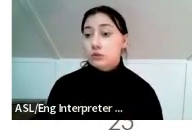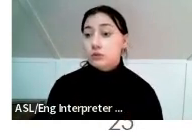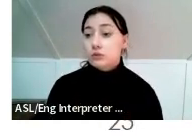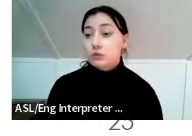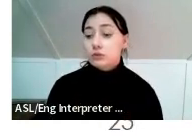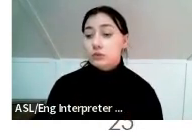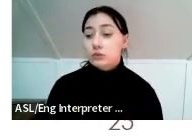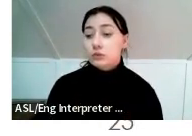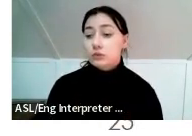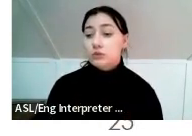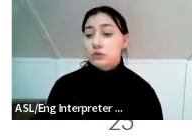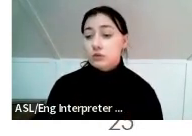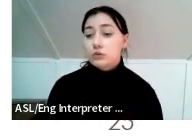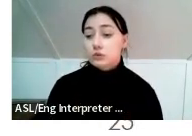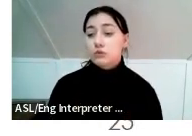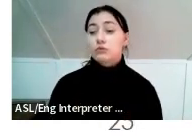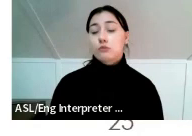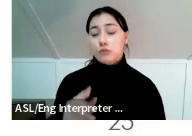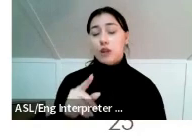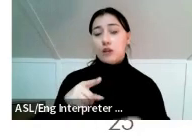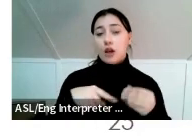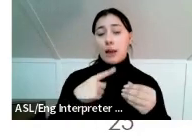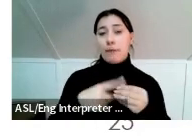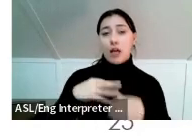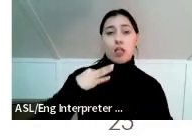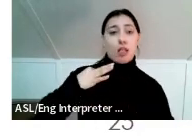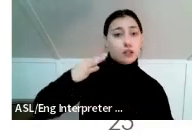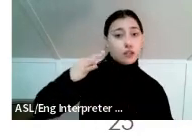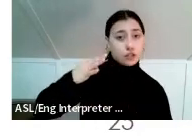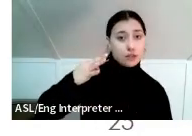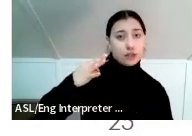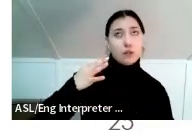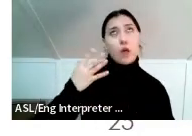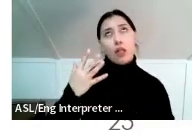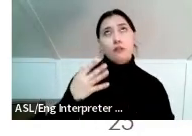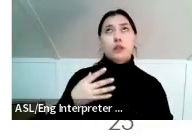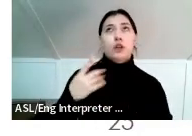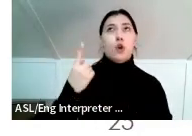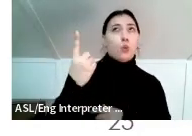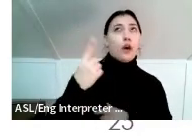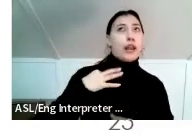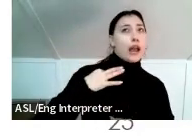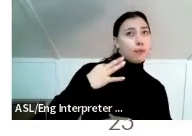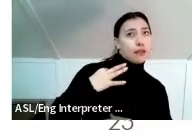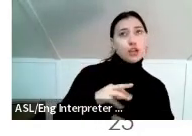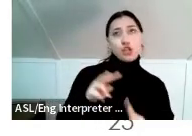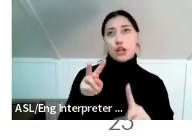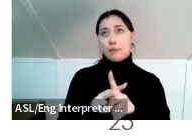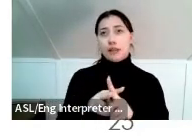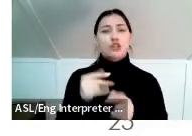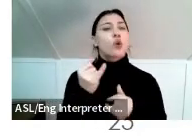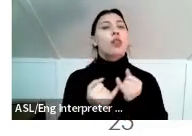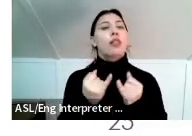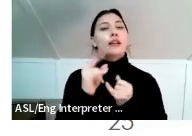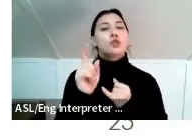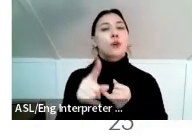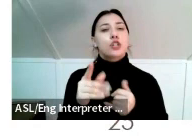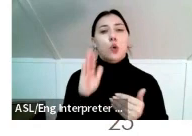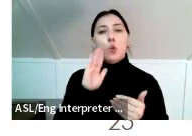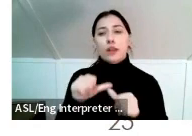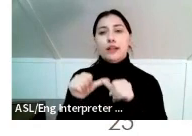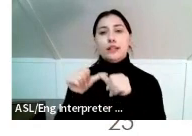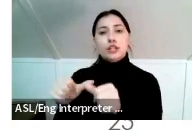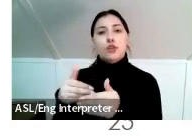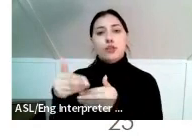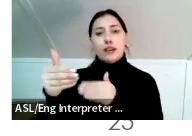a few more questions on eligibility and things. Well, this one is kind of both eligibility and application. So this will be our last question, and then we'll move on to the next section. Again,